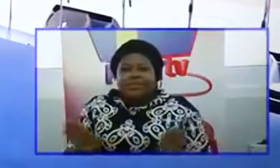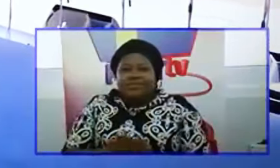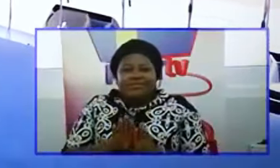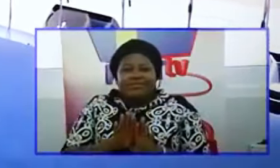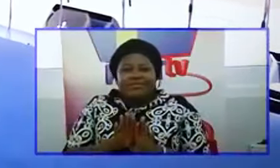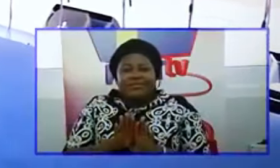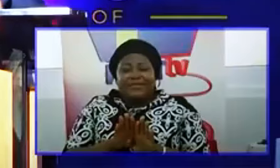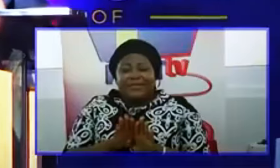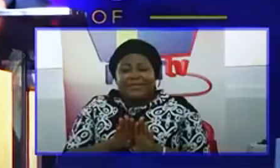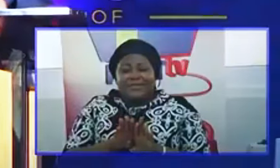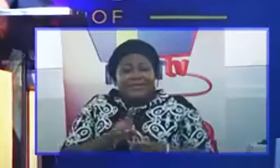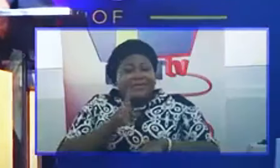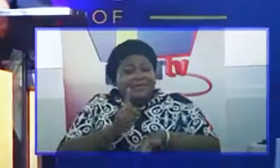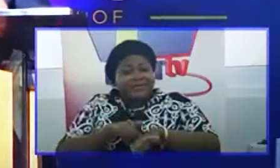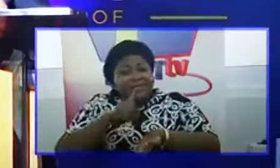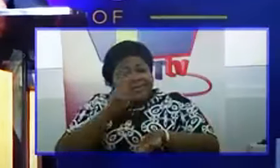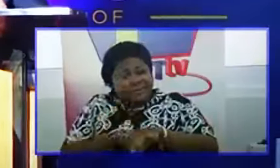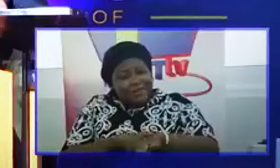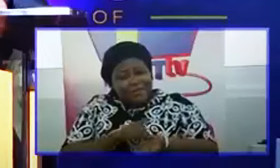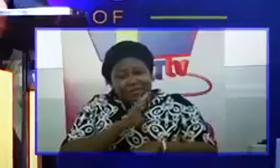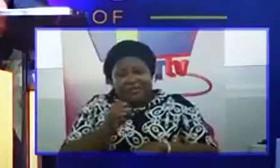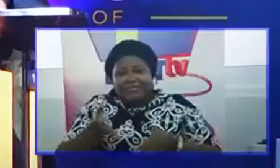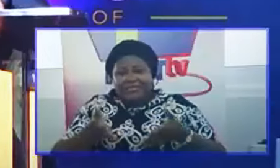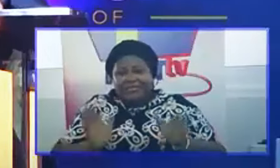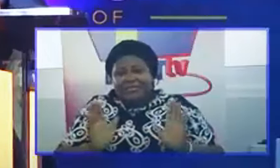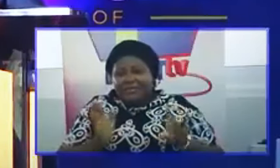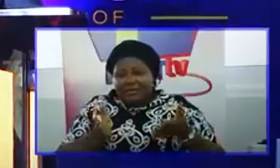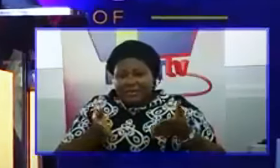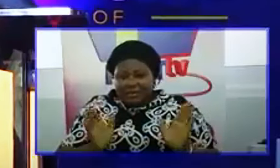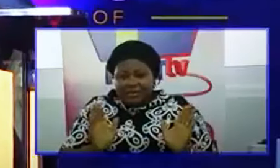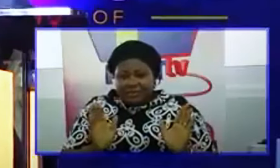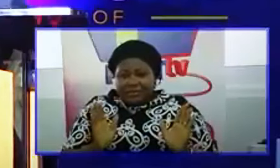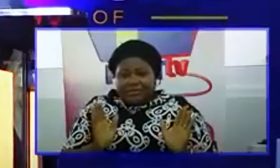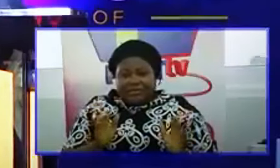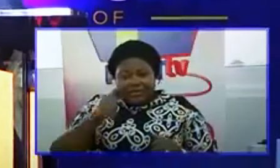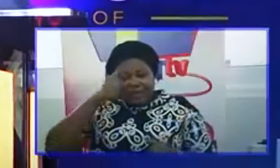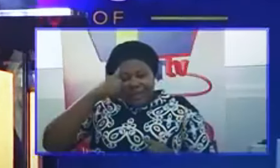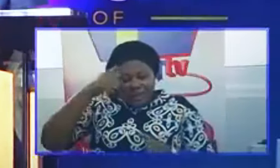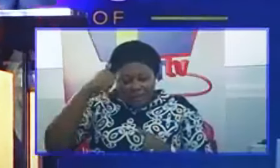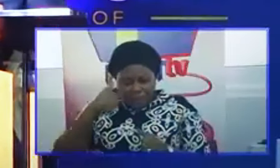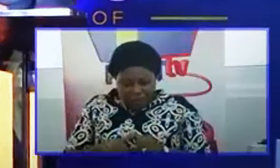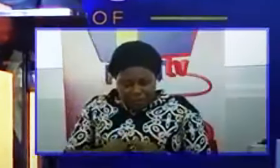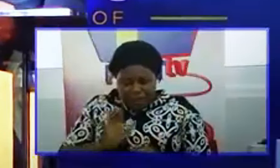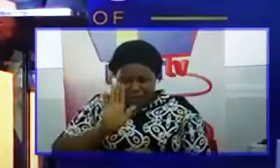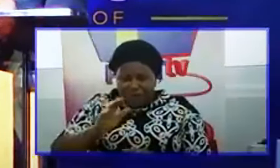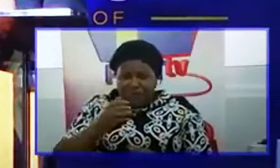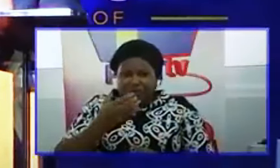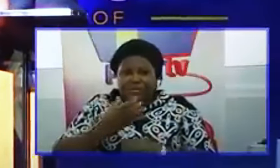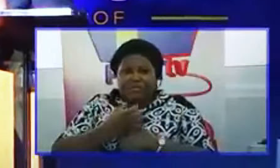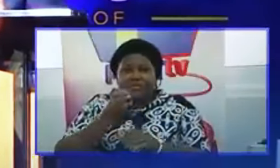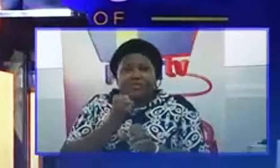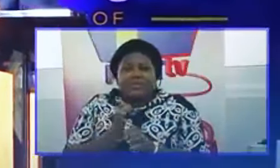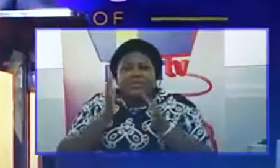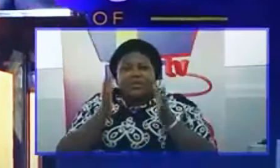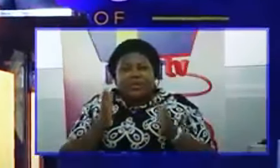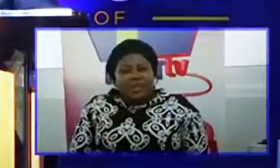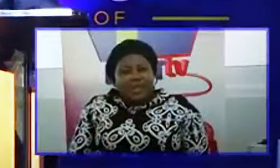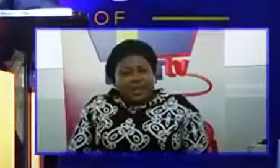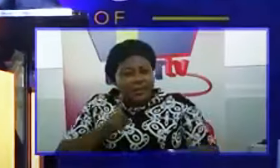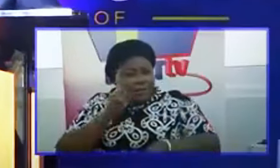Time and chances. Remember your creator, the Bible says, the days of your